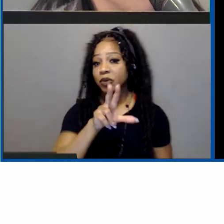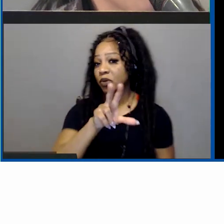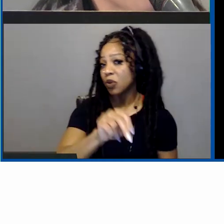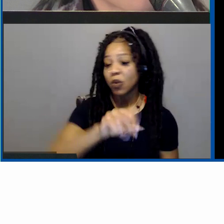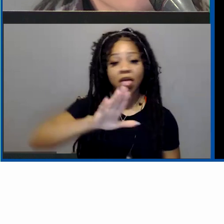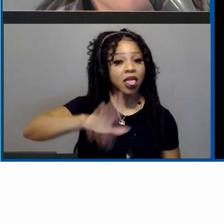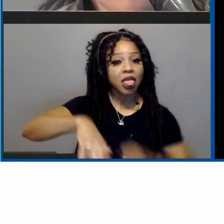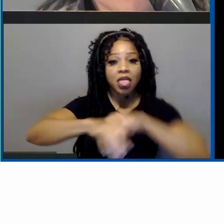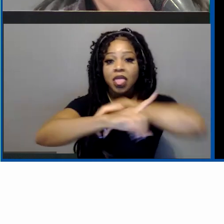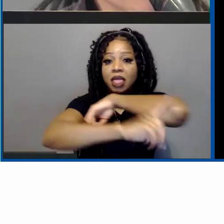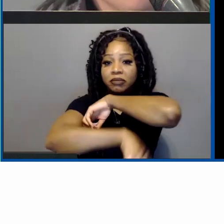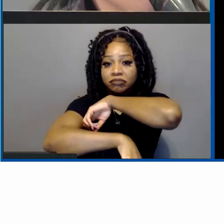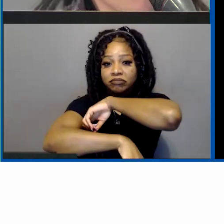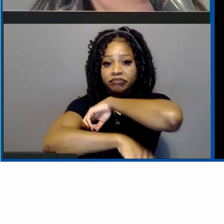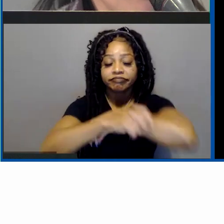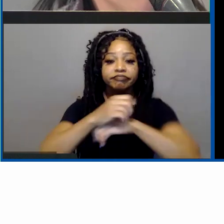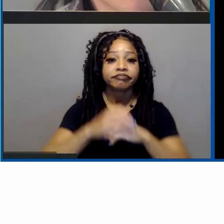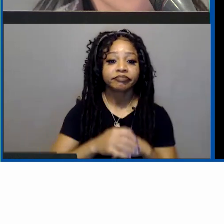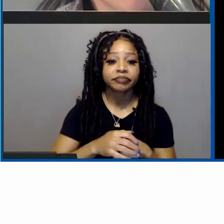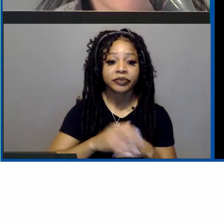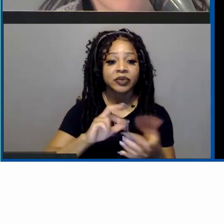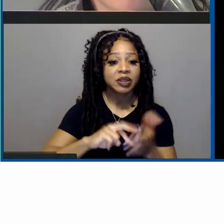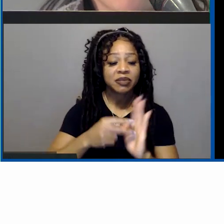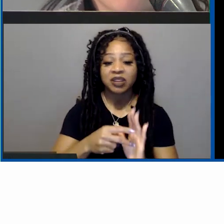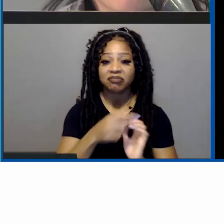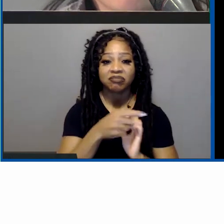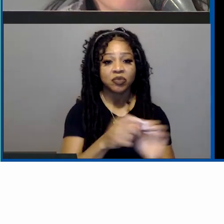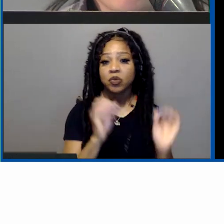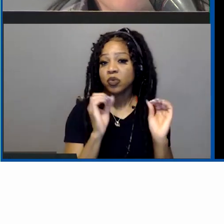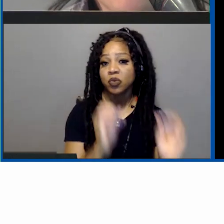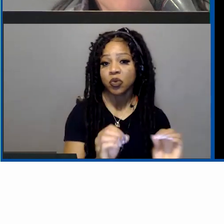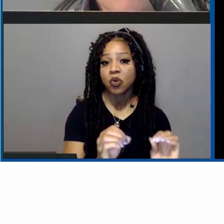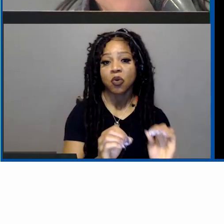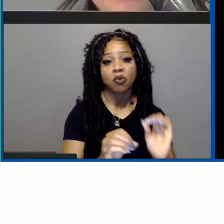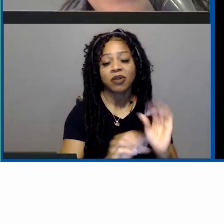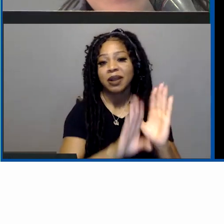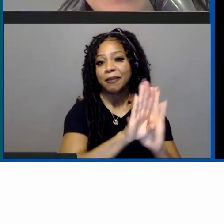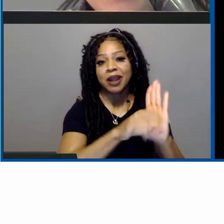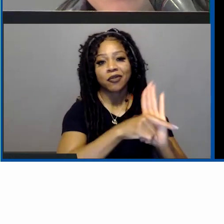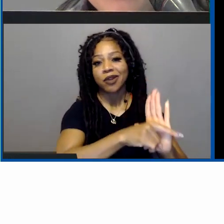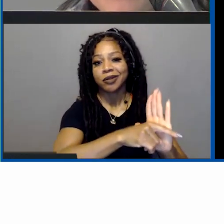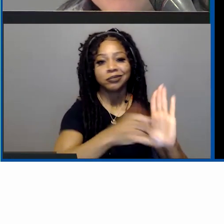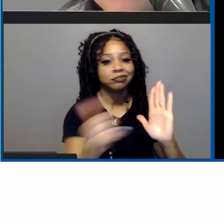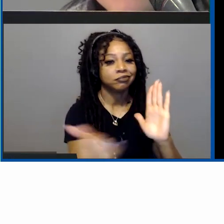convicted. And you won't have a criminal record.